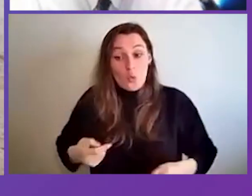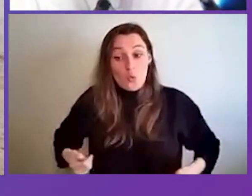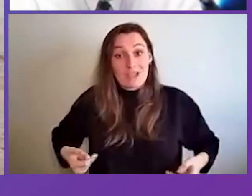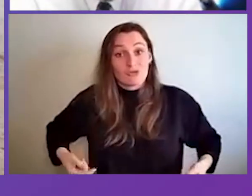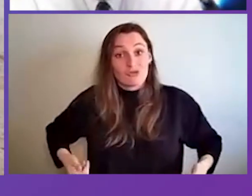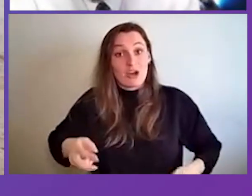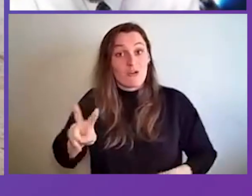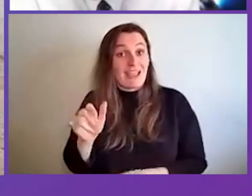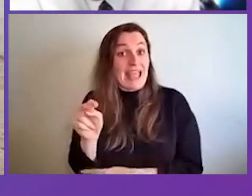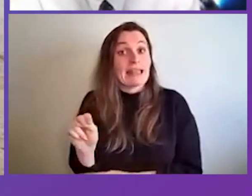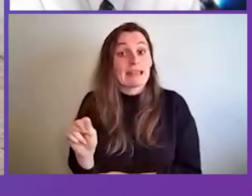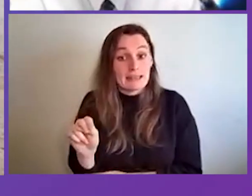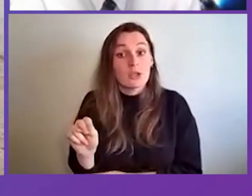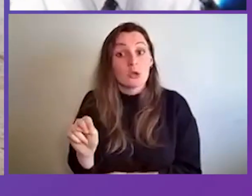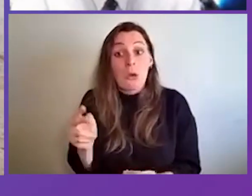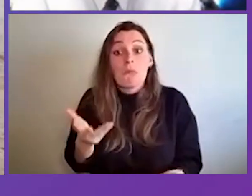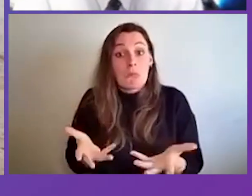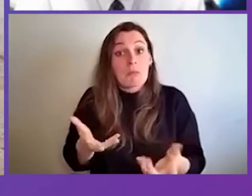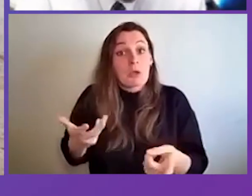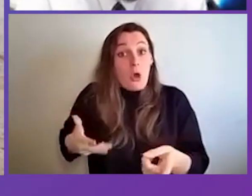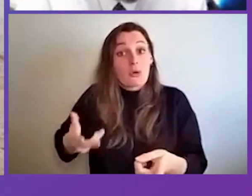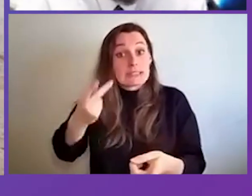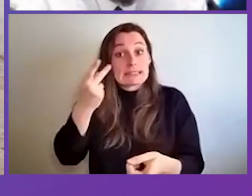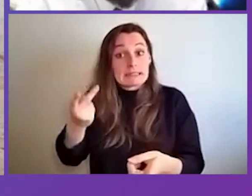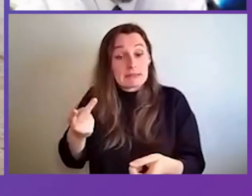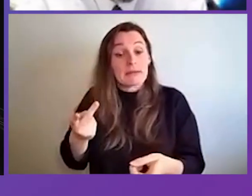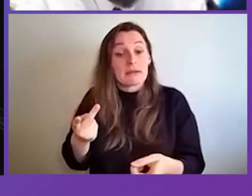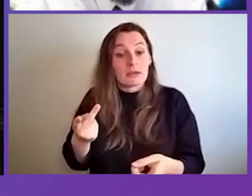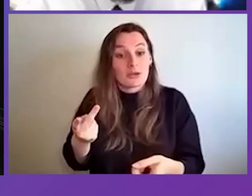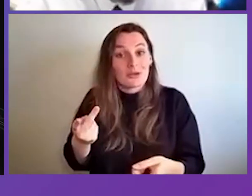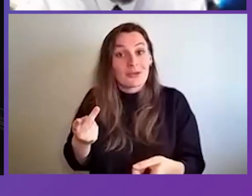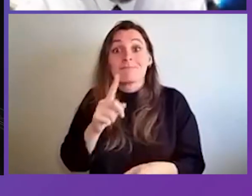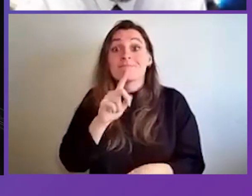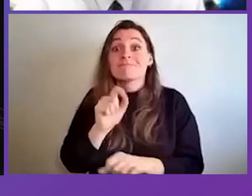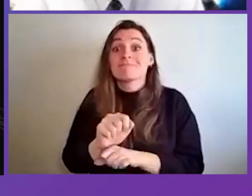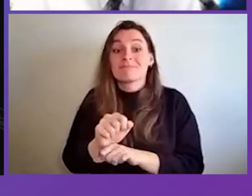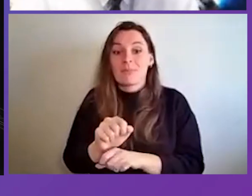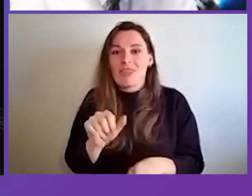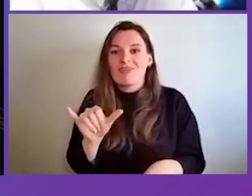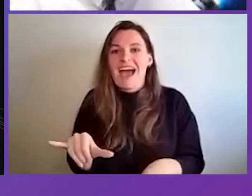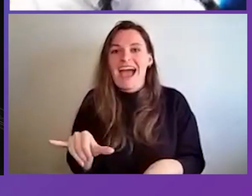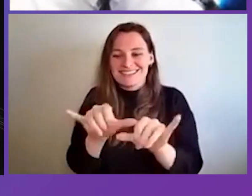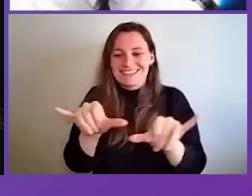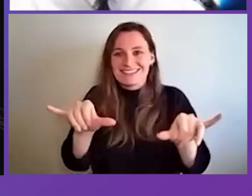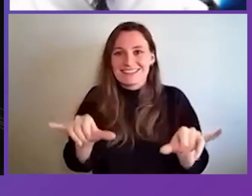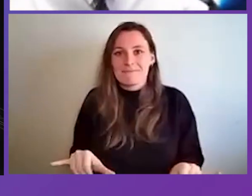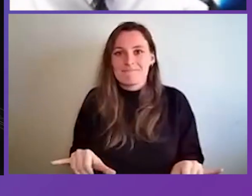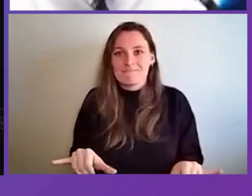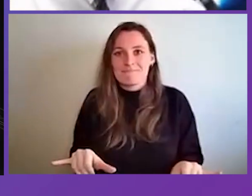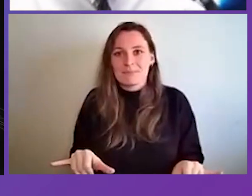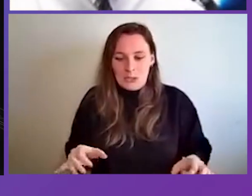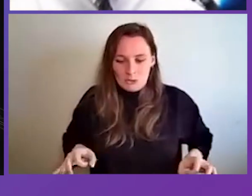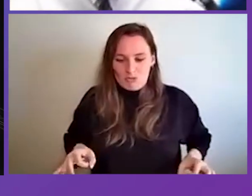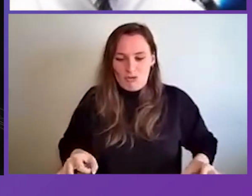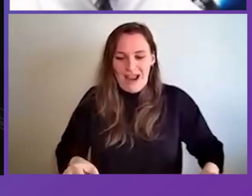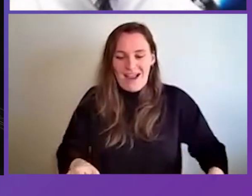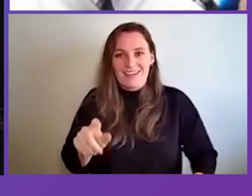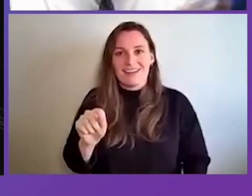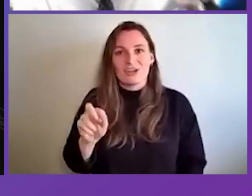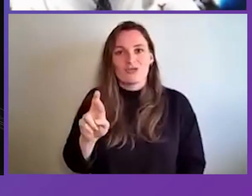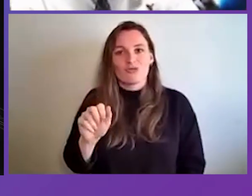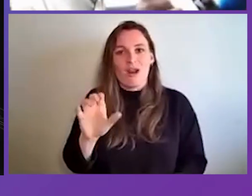these will look very familiar to you, because it's actually the same track system that is used to hold